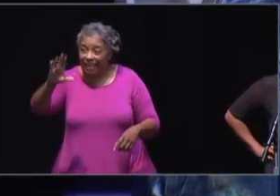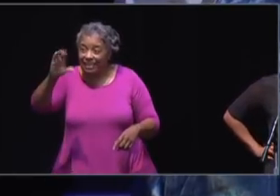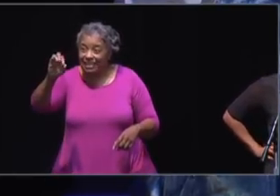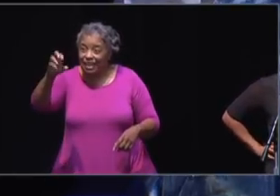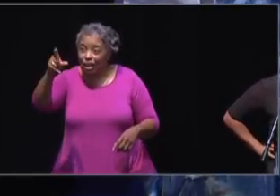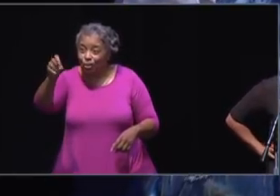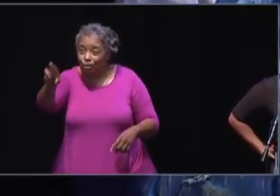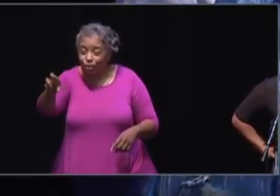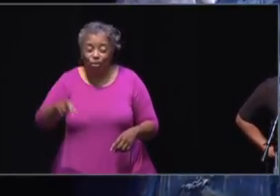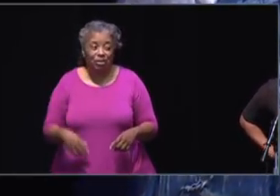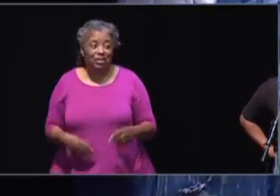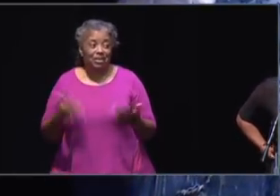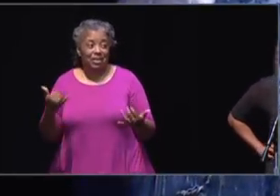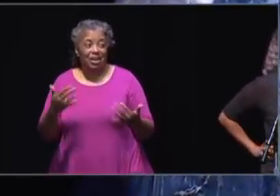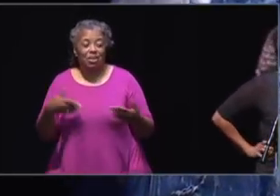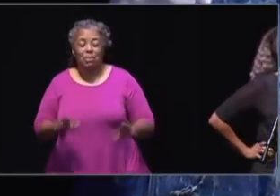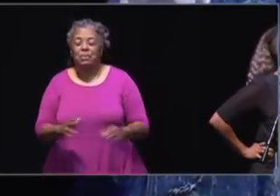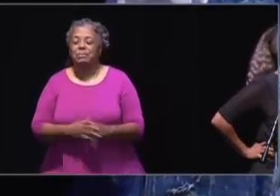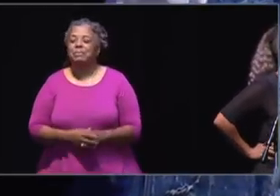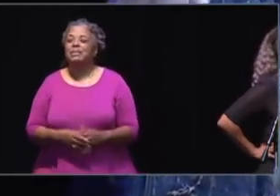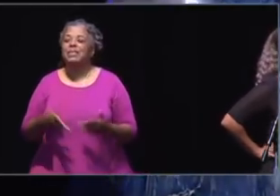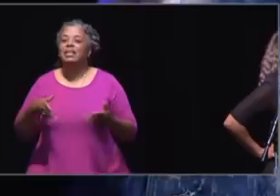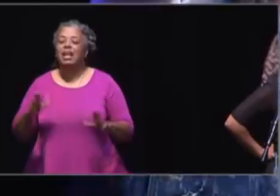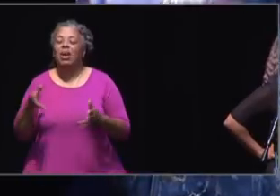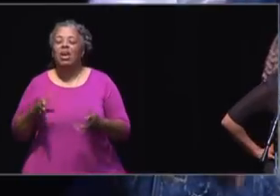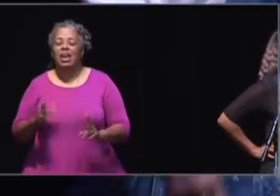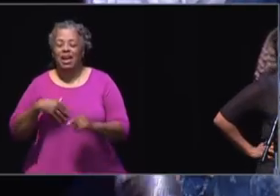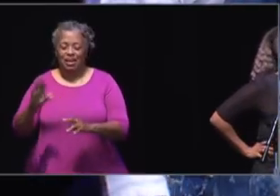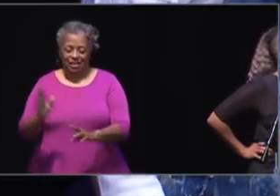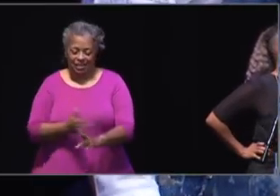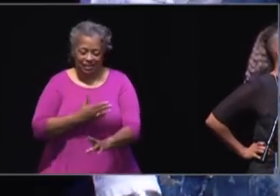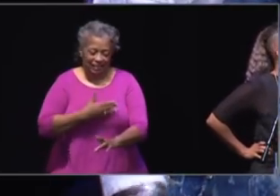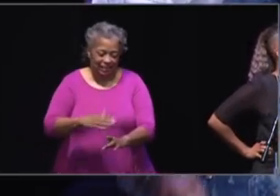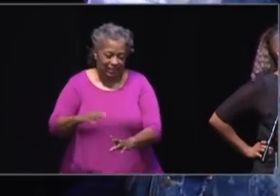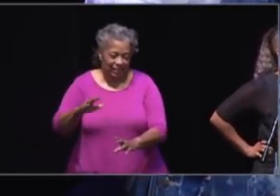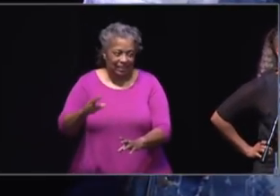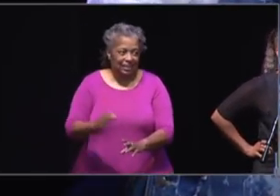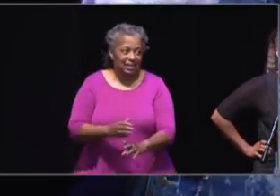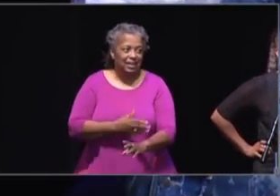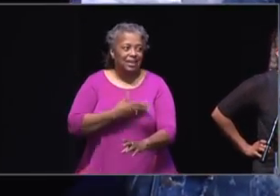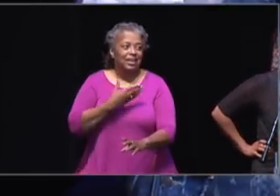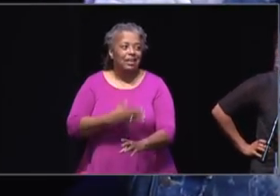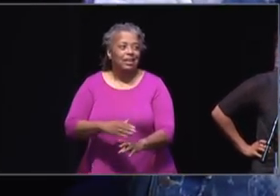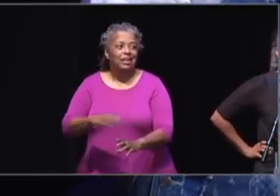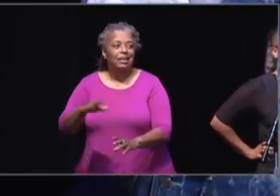Here we go. One, two, three. Now let us